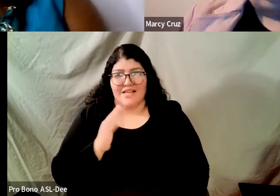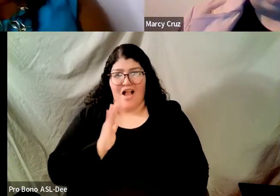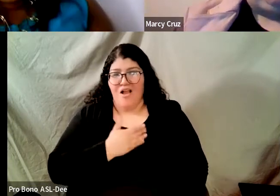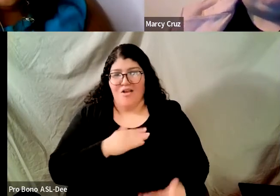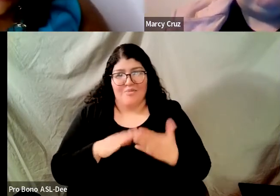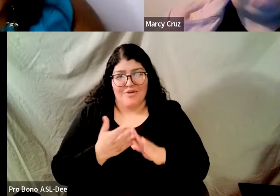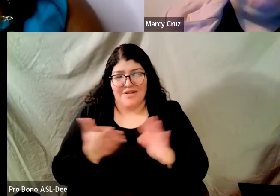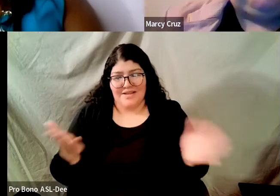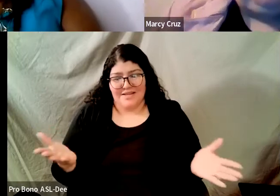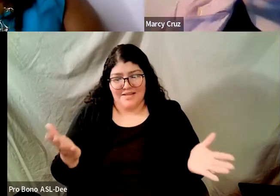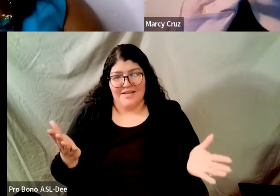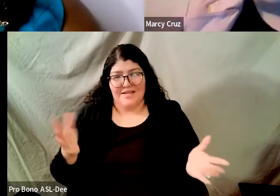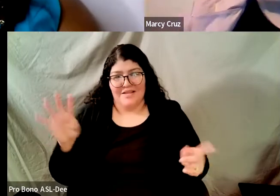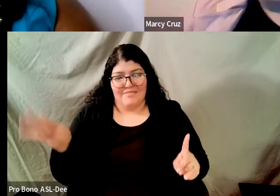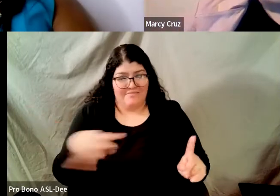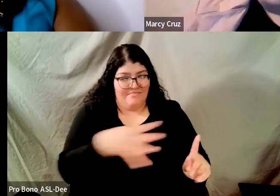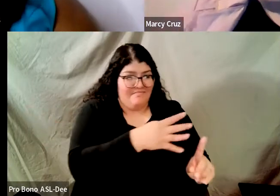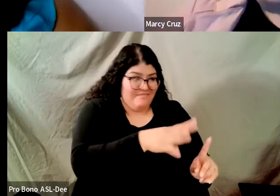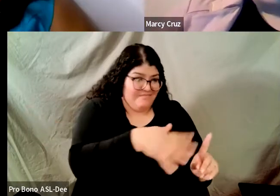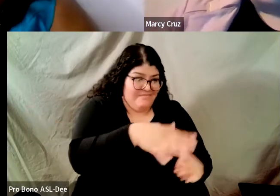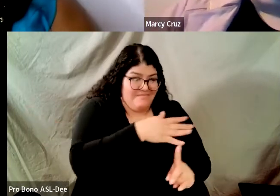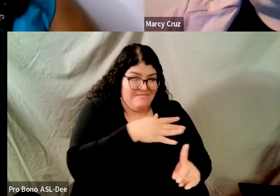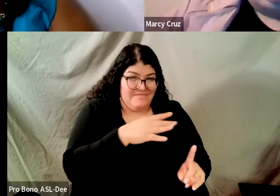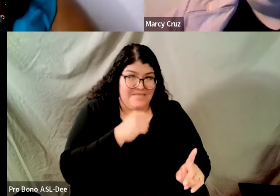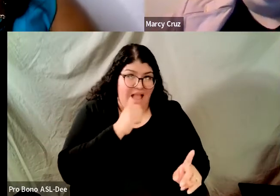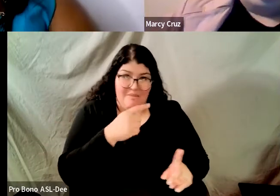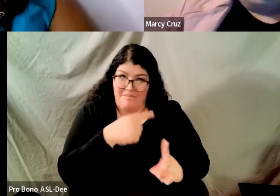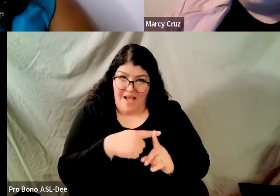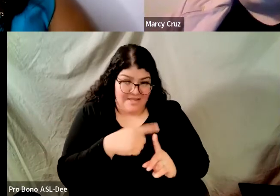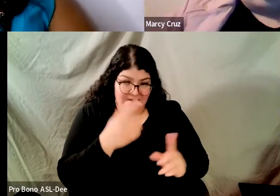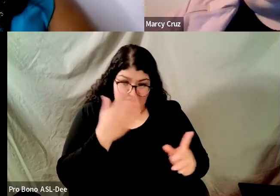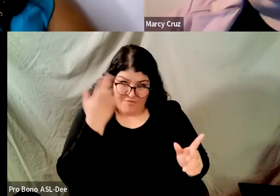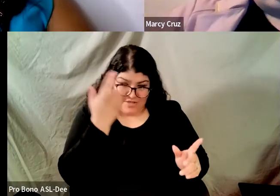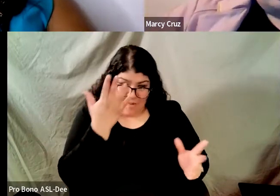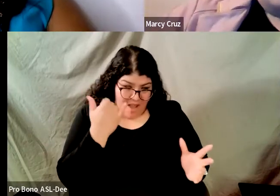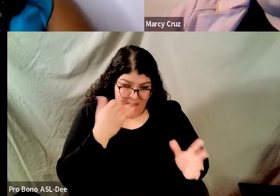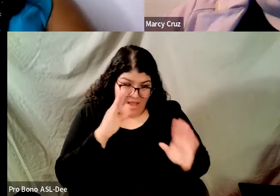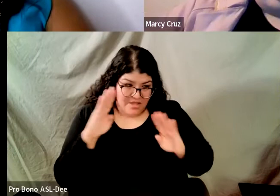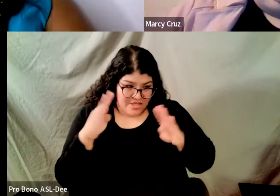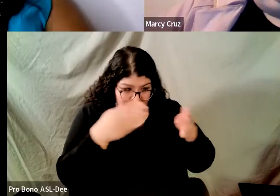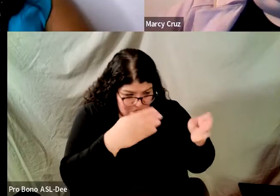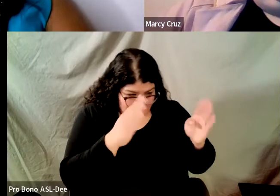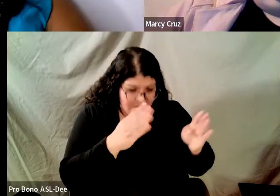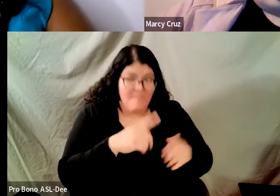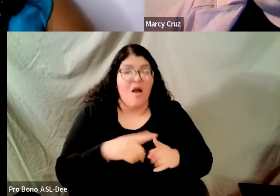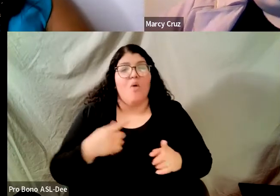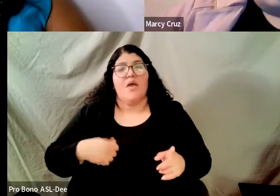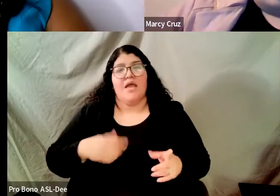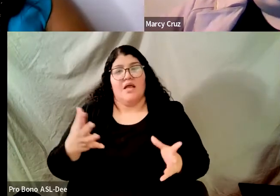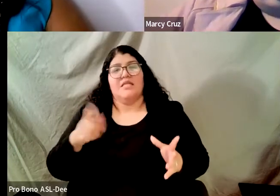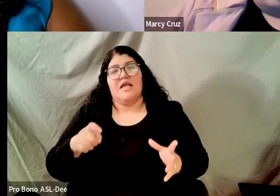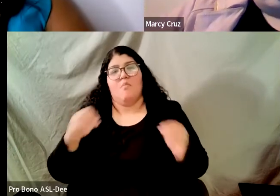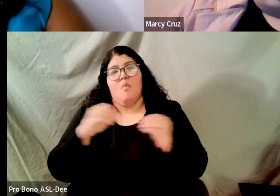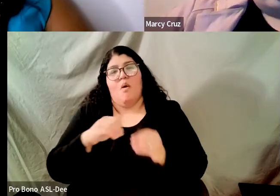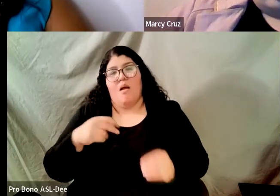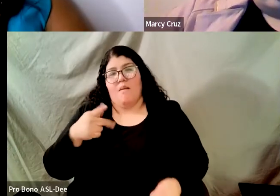getting all the attention for whatever reason. Sometimes it's not positive. But right. We need platforms like this